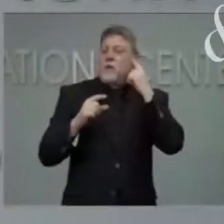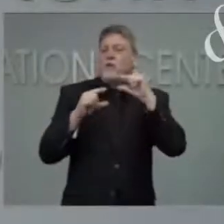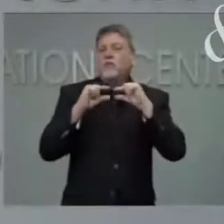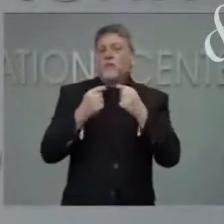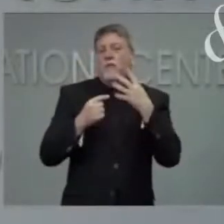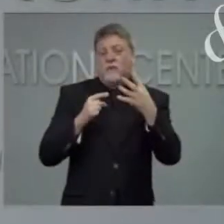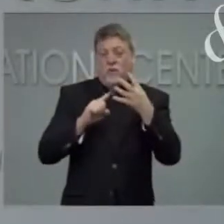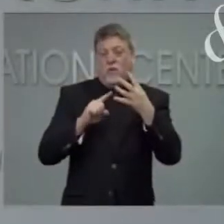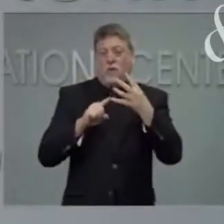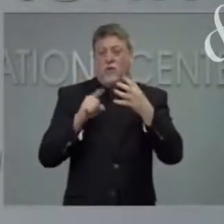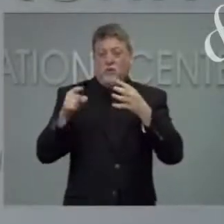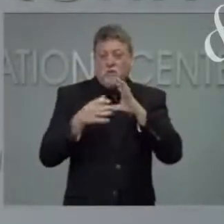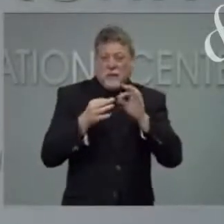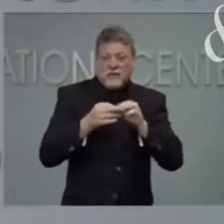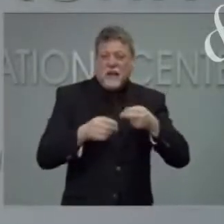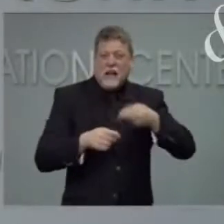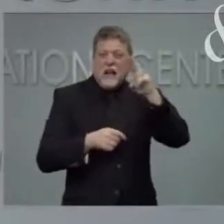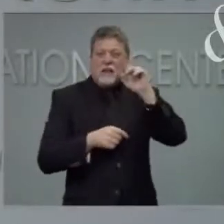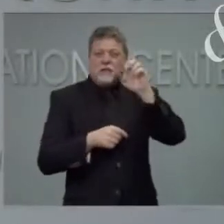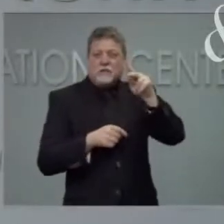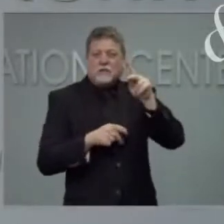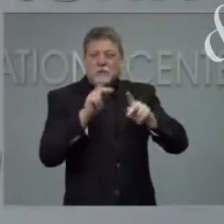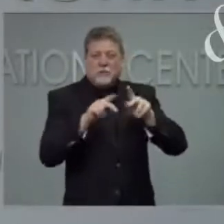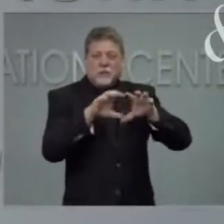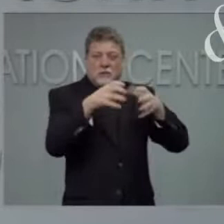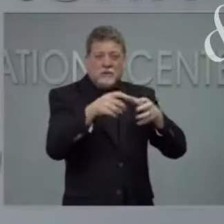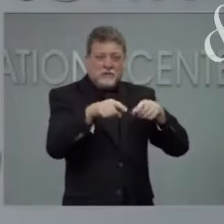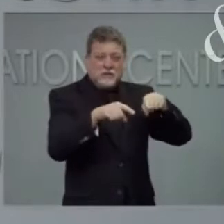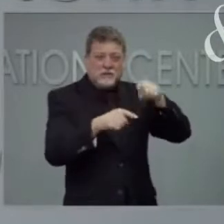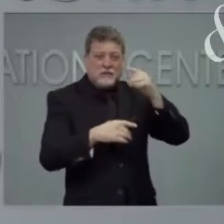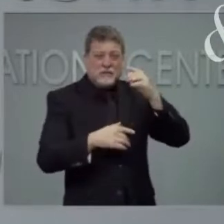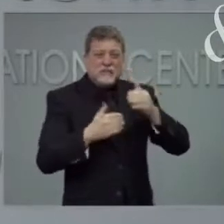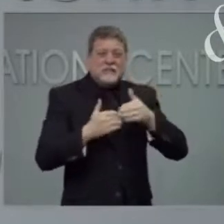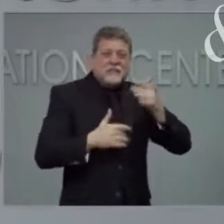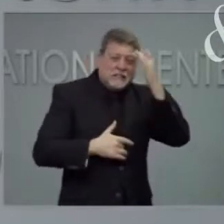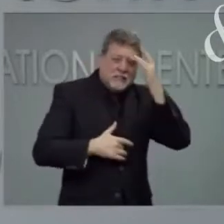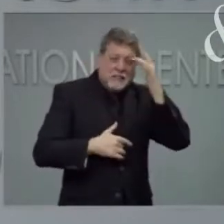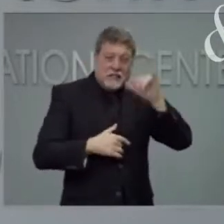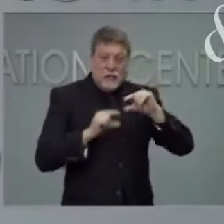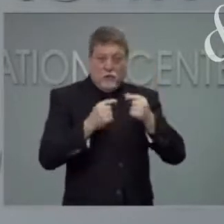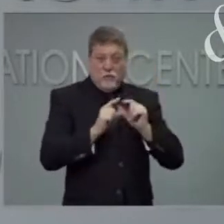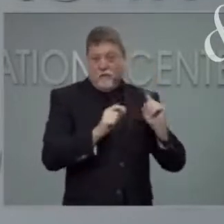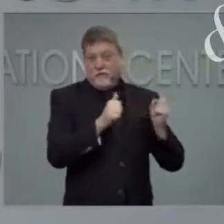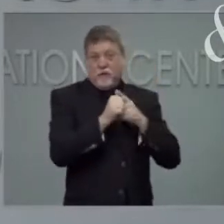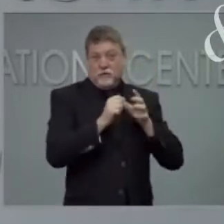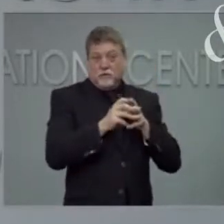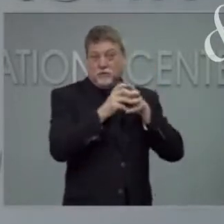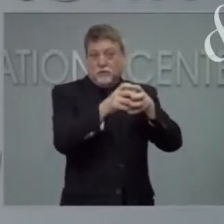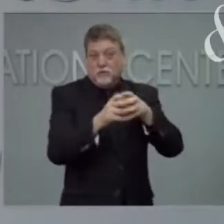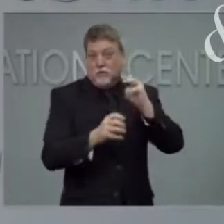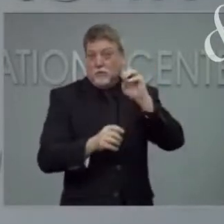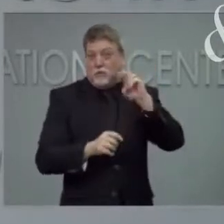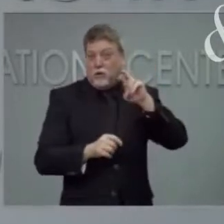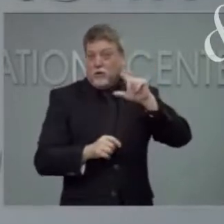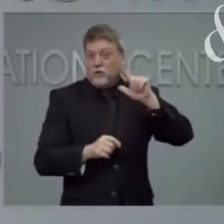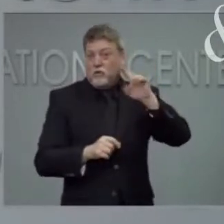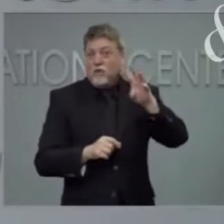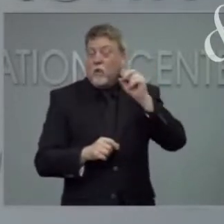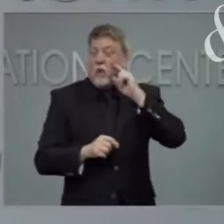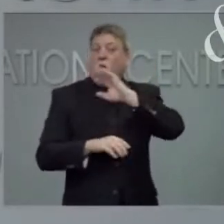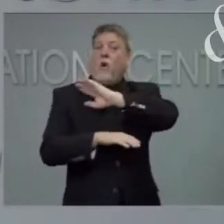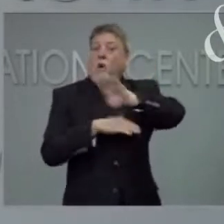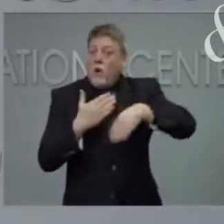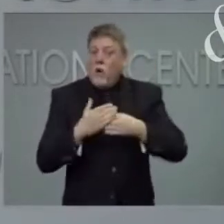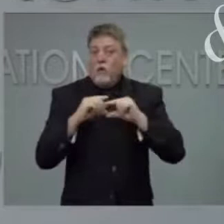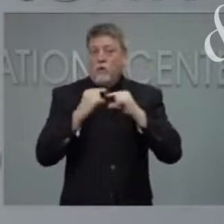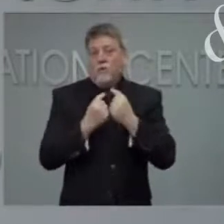this subgroup of high-risk medical, will that subgroup go first on March 24th, or will March 24th open all of Group